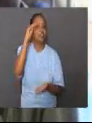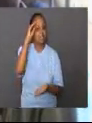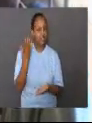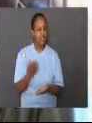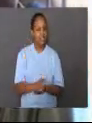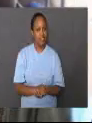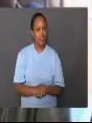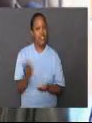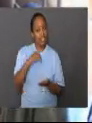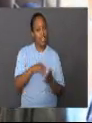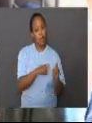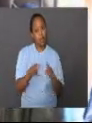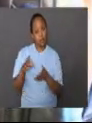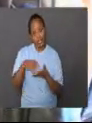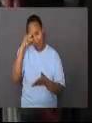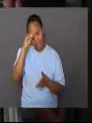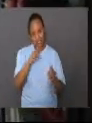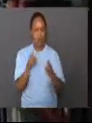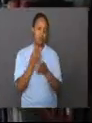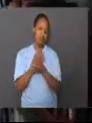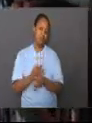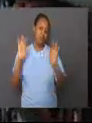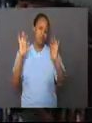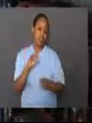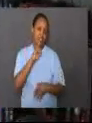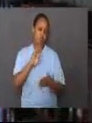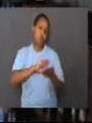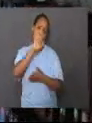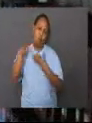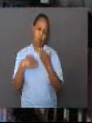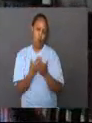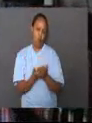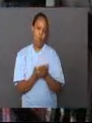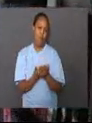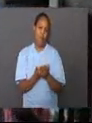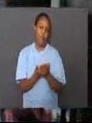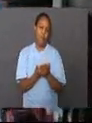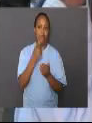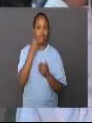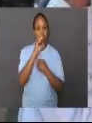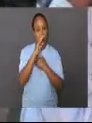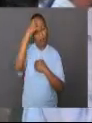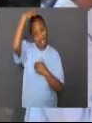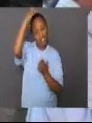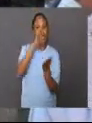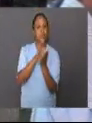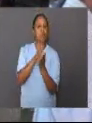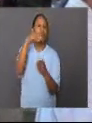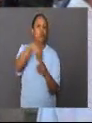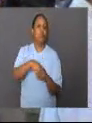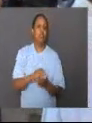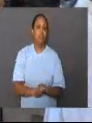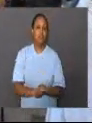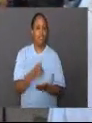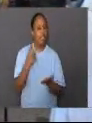education, and education is free for all those who attend state schools.